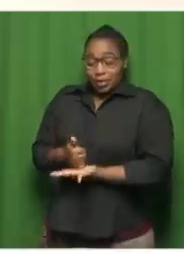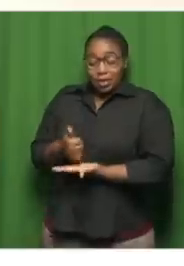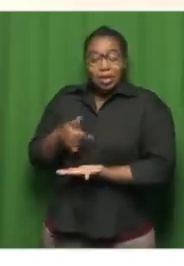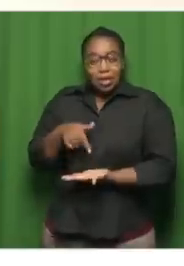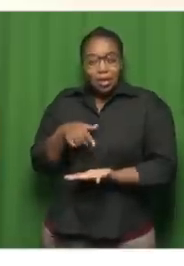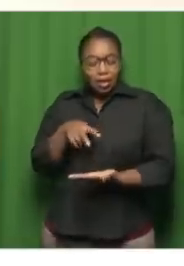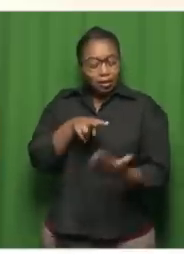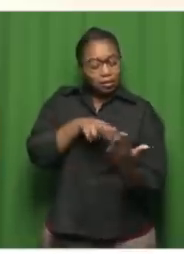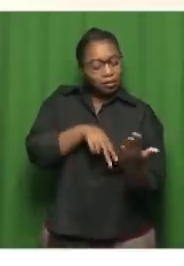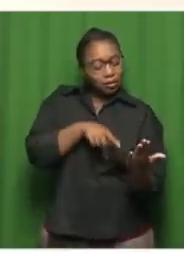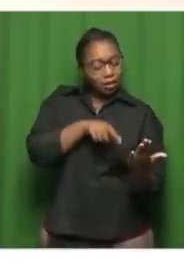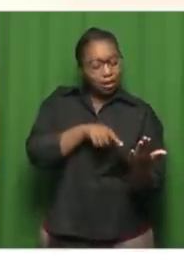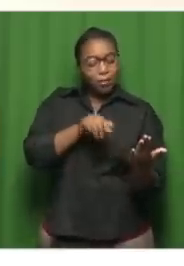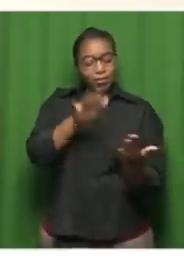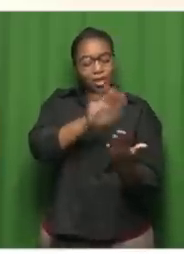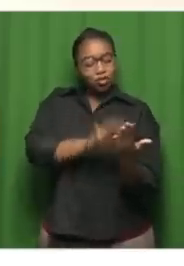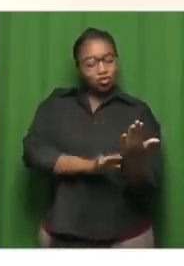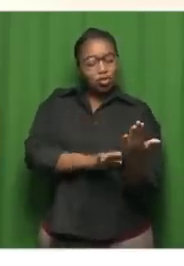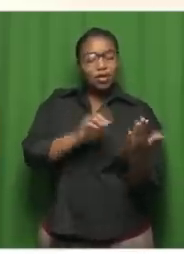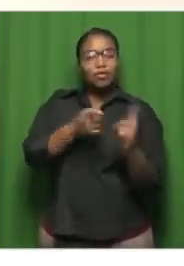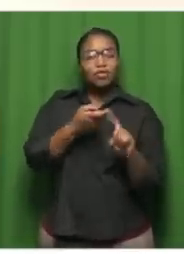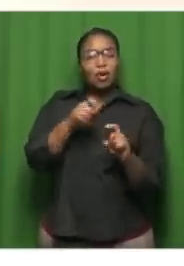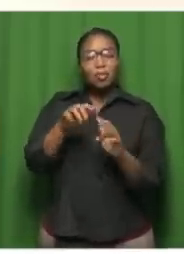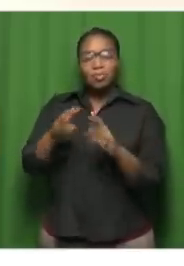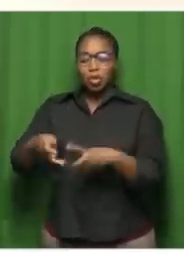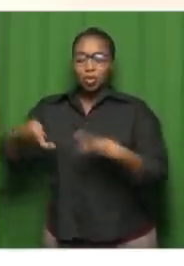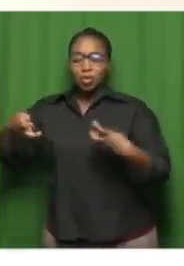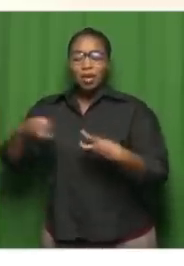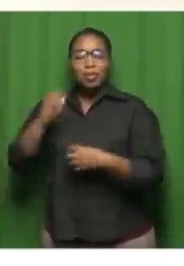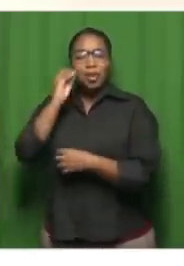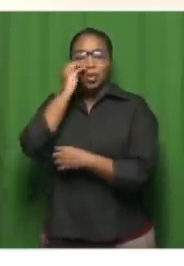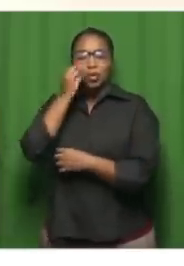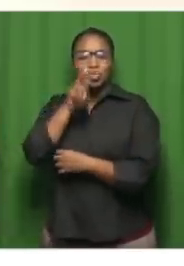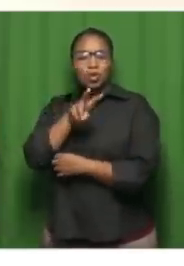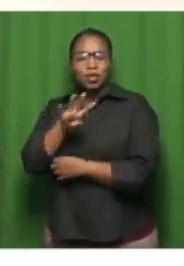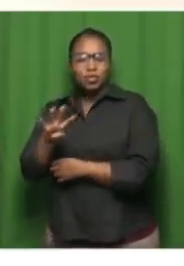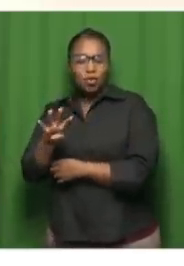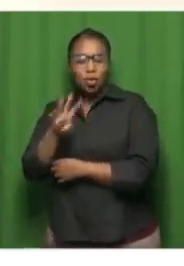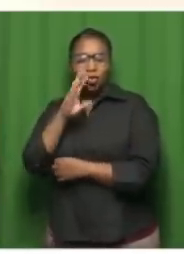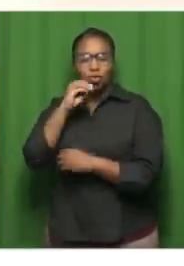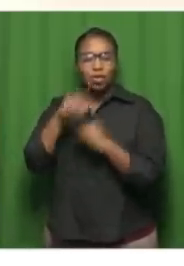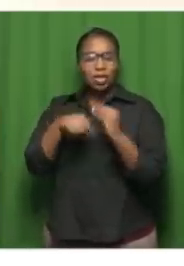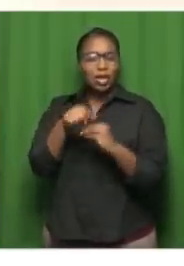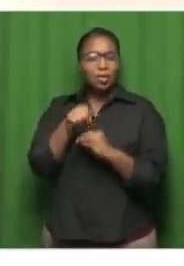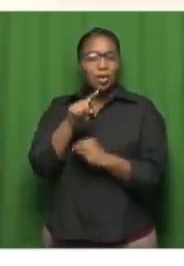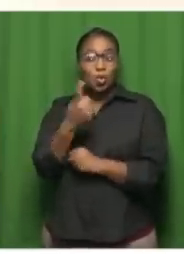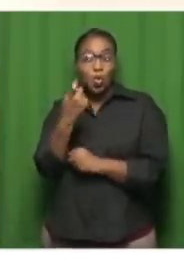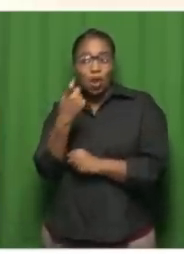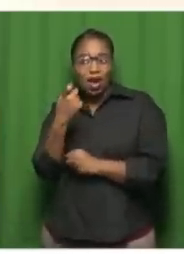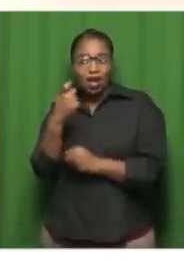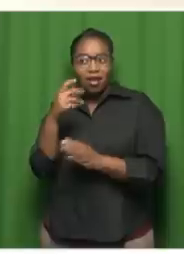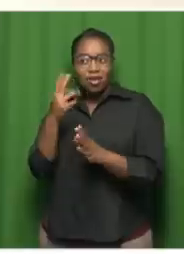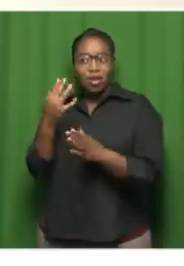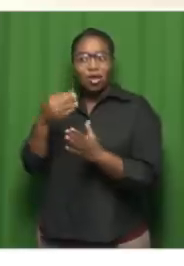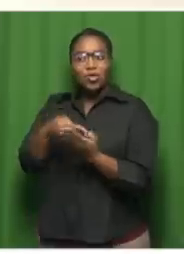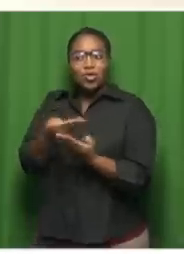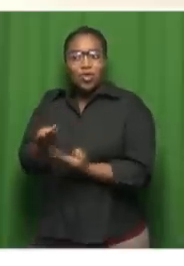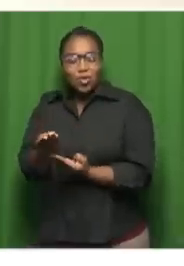it's a News 24 exclusive talking about that the one nomination for treasurer, and of course that's